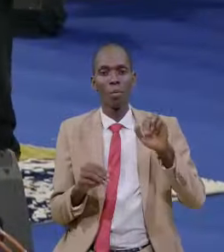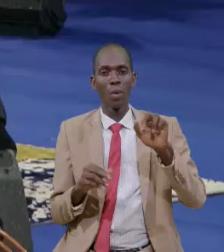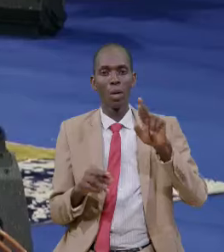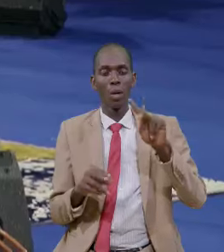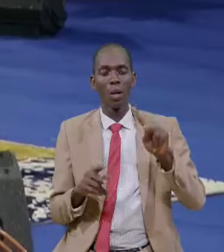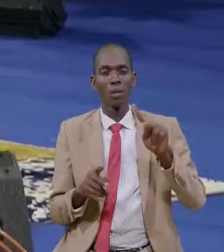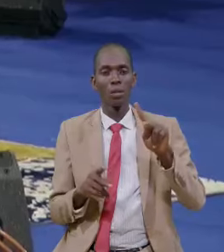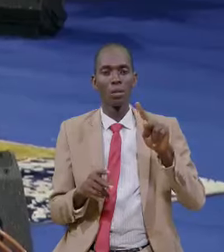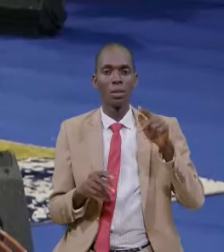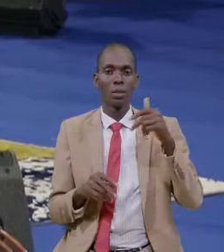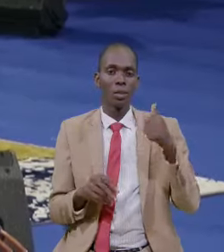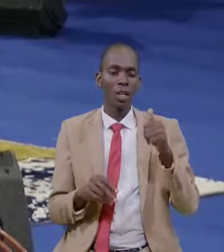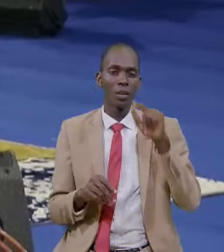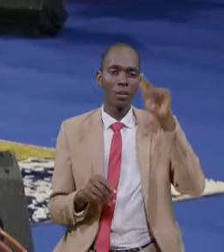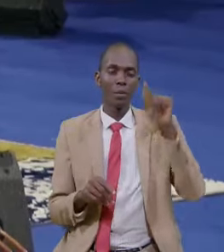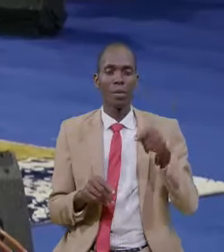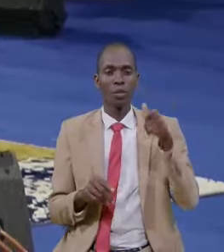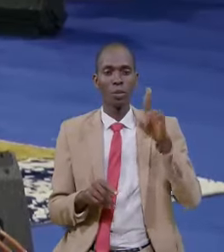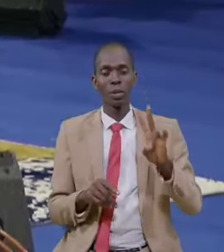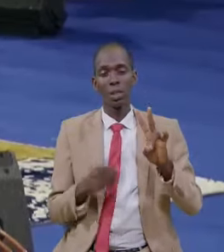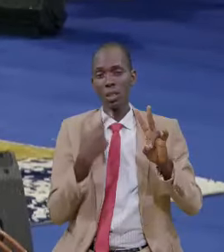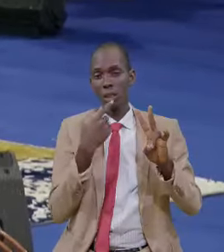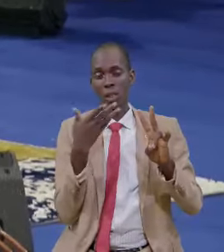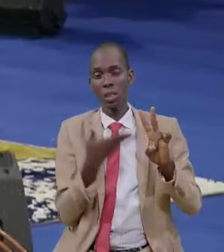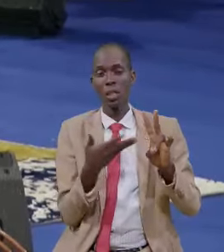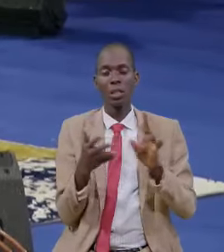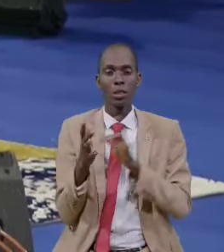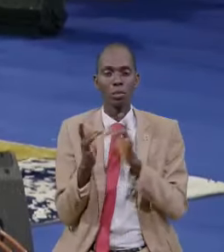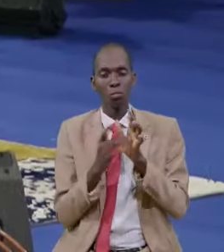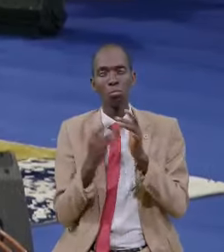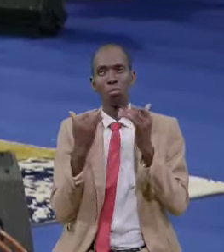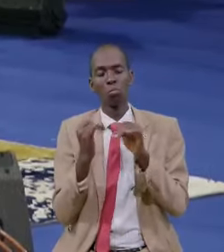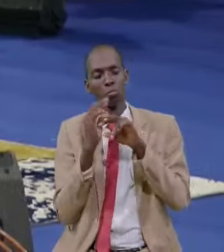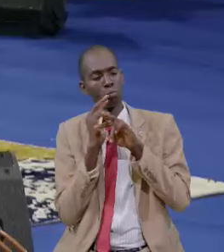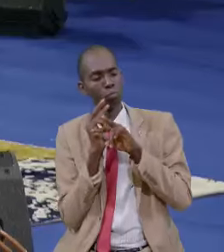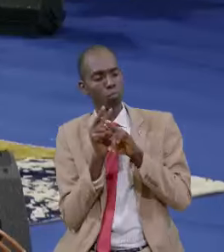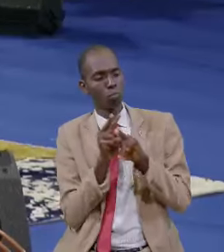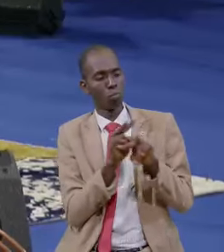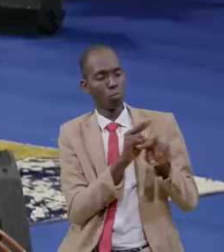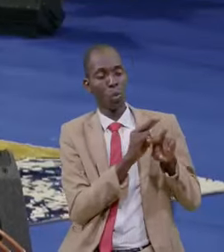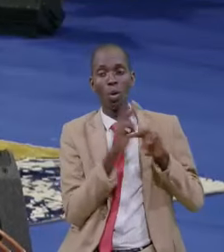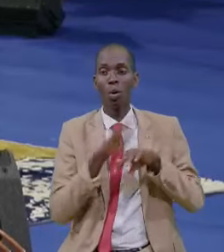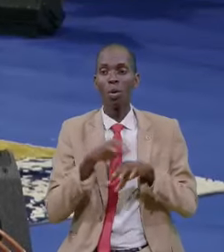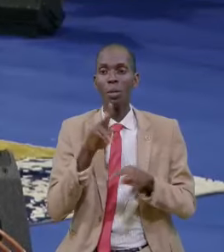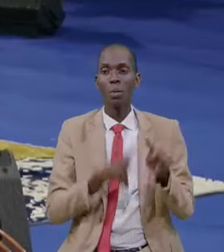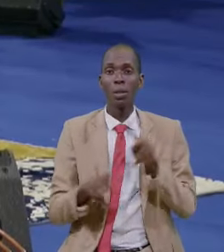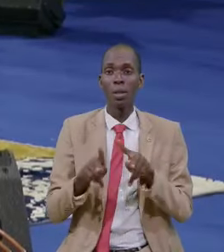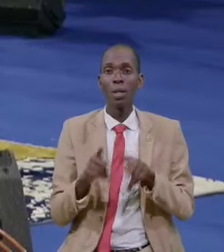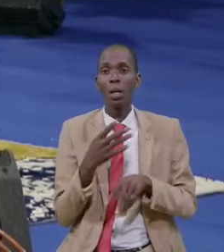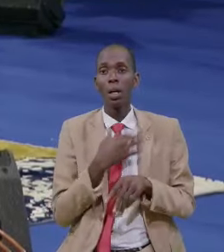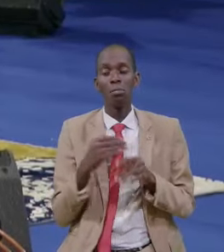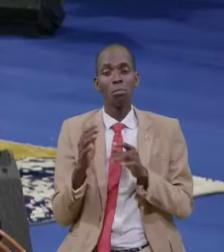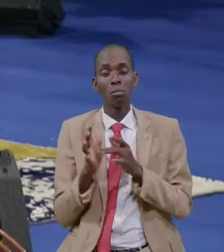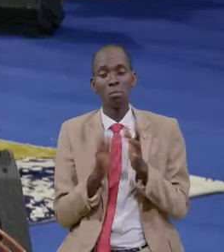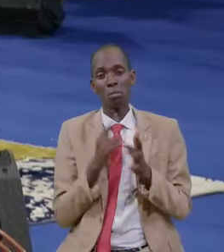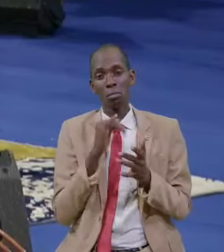says, and Jesus, looking upon them, says, with men it